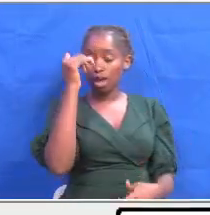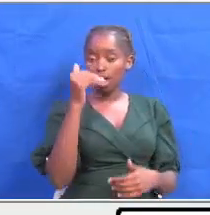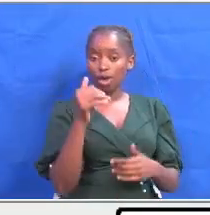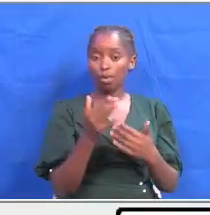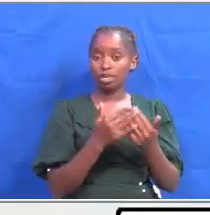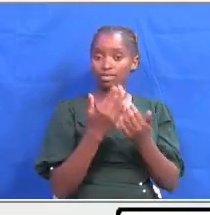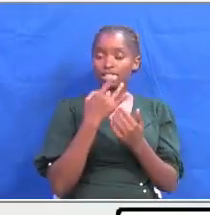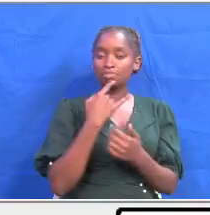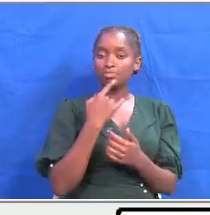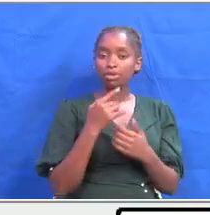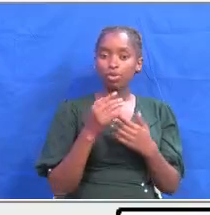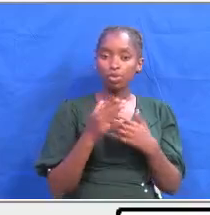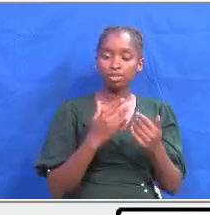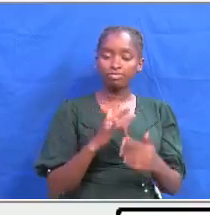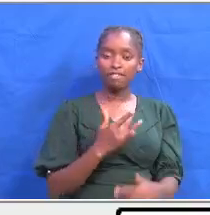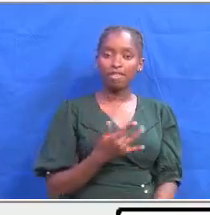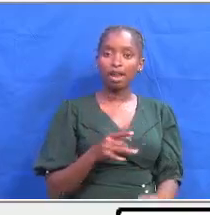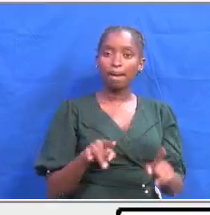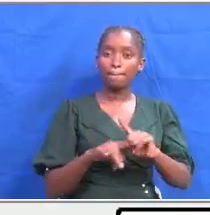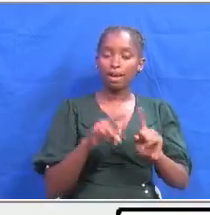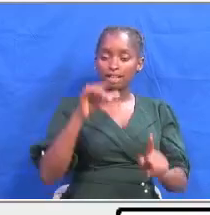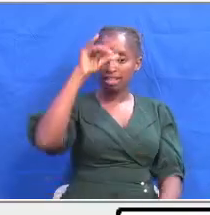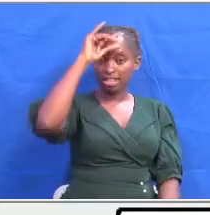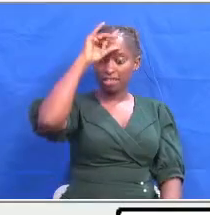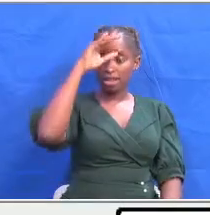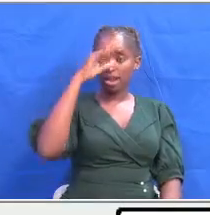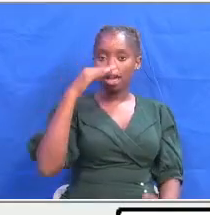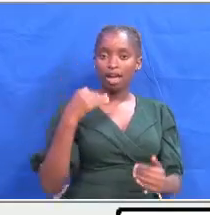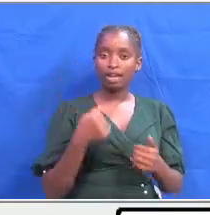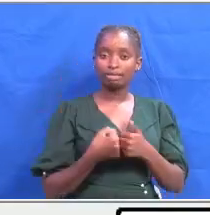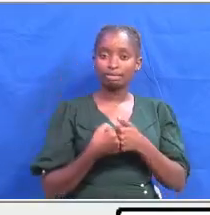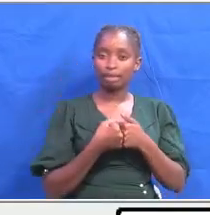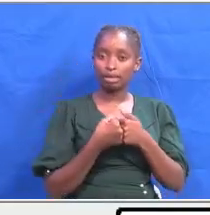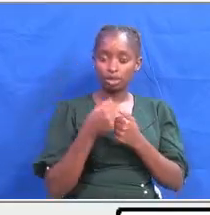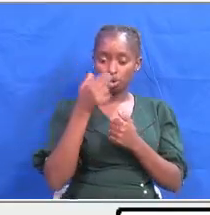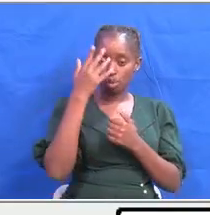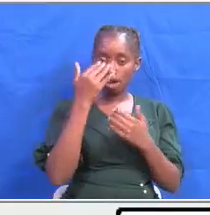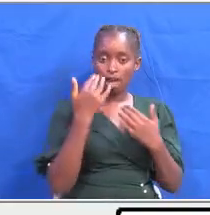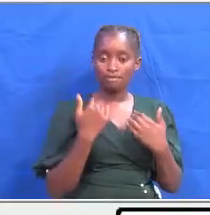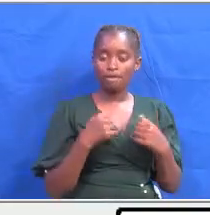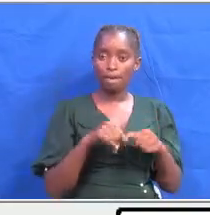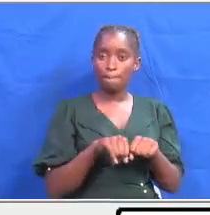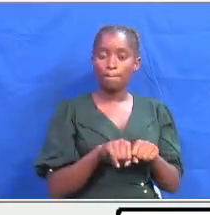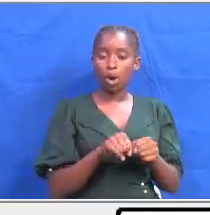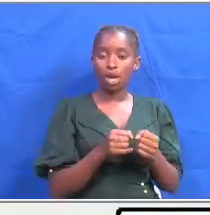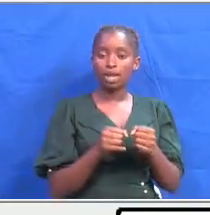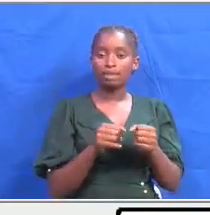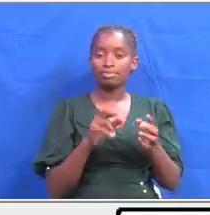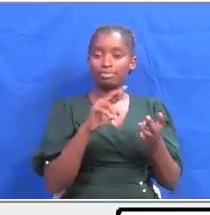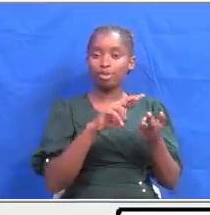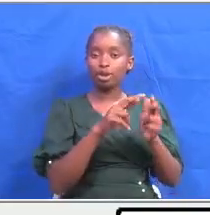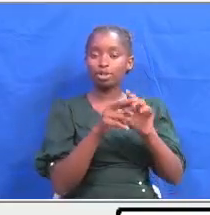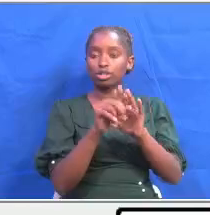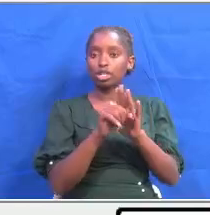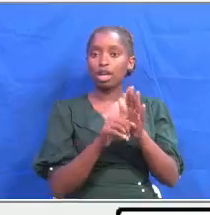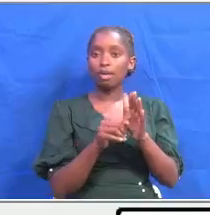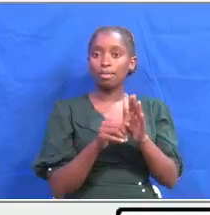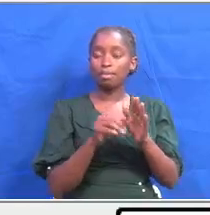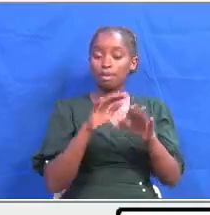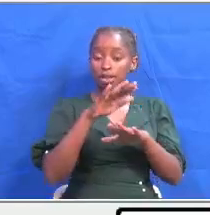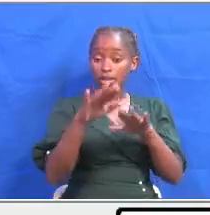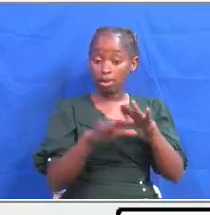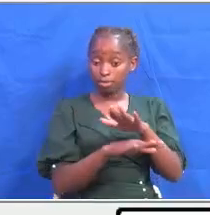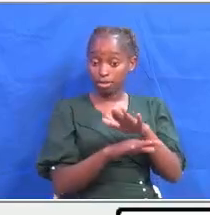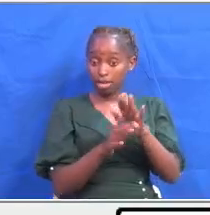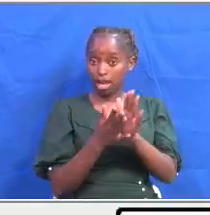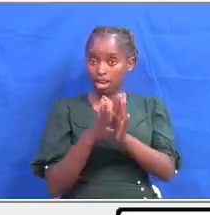made their say, but a governance crisis because you have an irretrievably broken relationship between the president and the deputy,